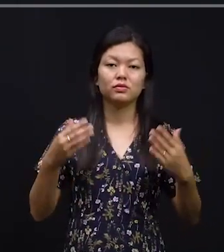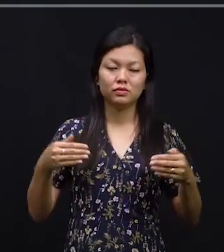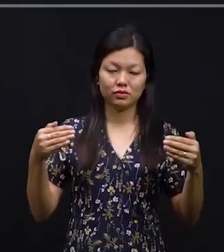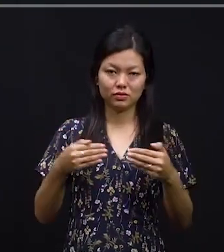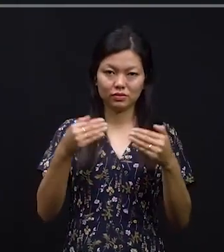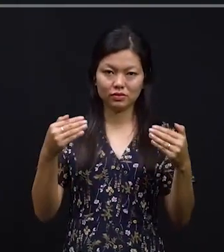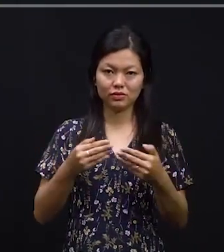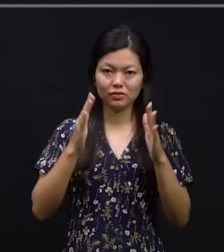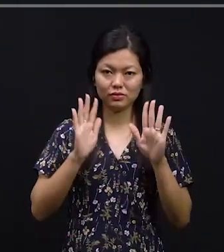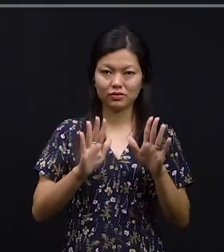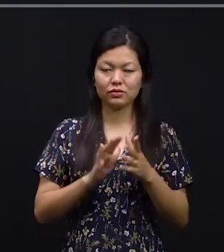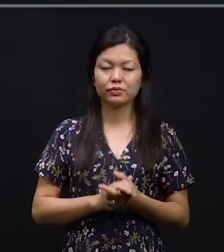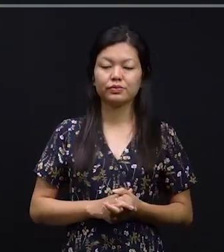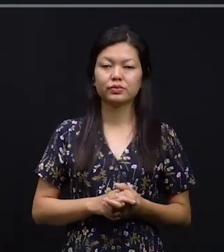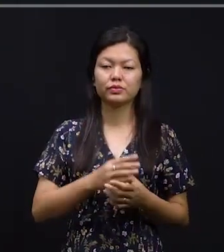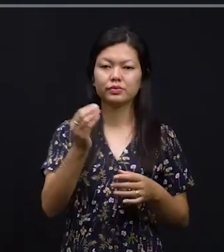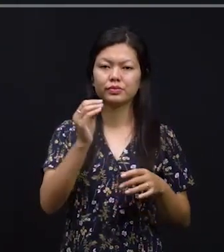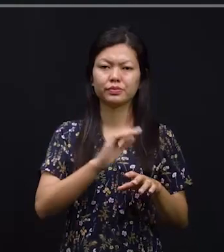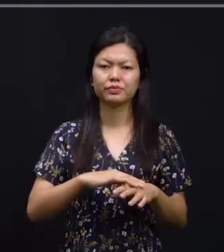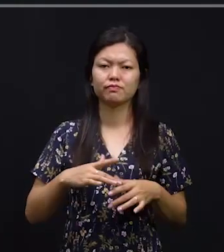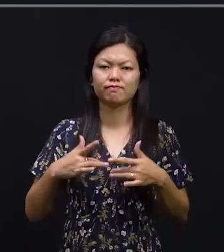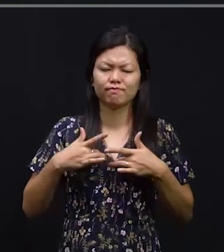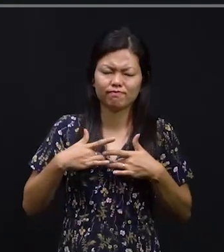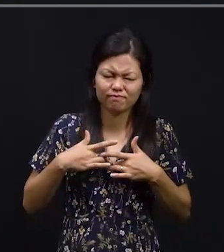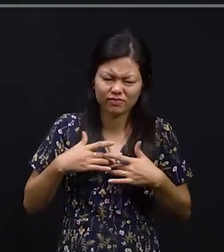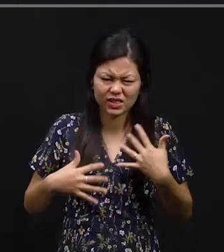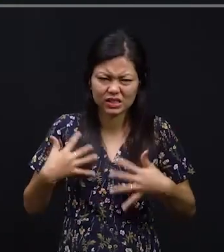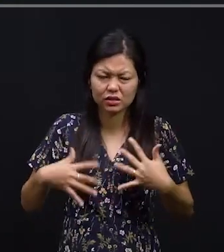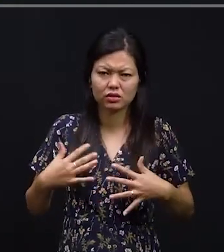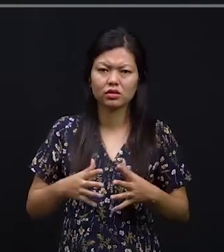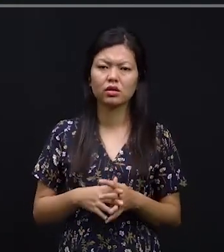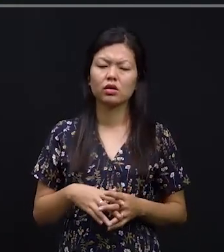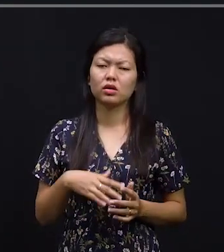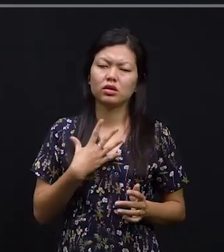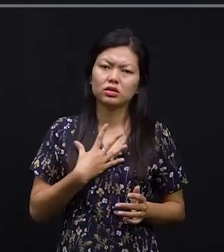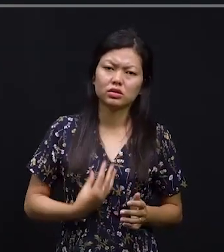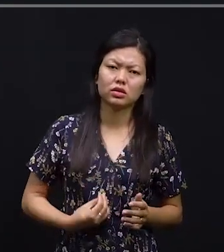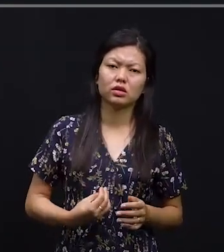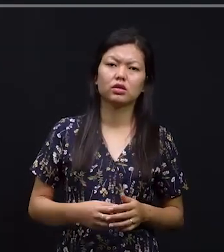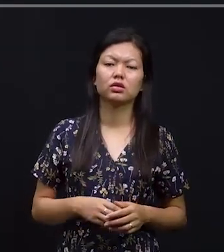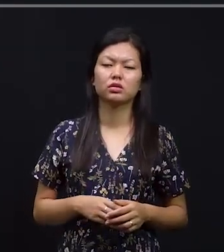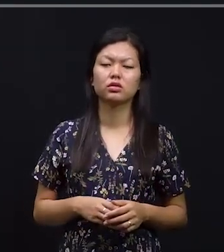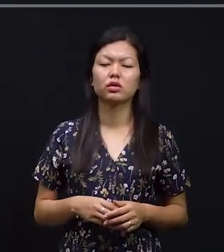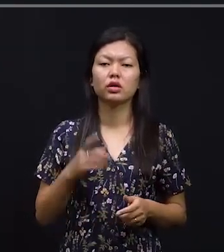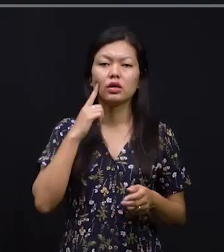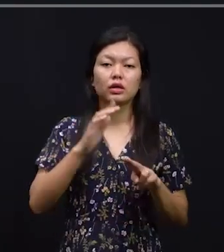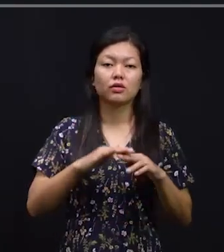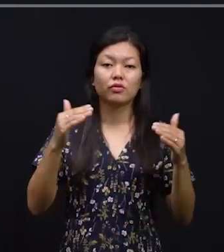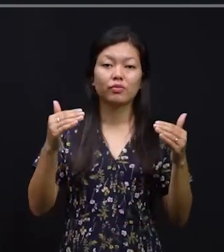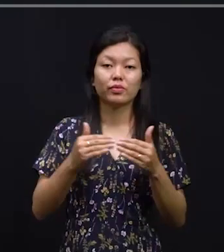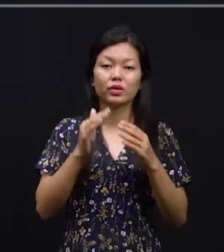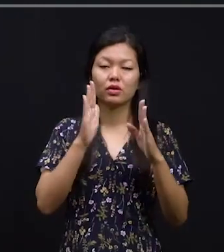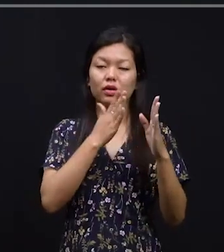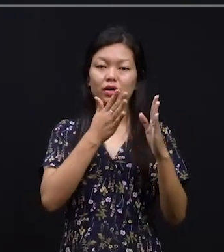with depression. Who knows, the little songs that you sing might be of an inspiration to them, for them to restart their life.